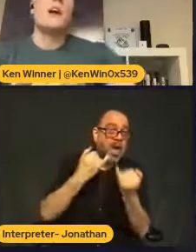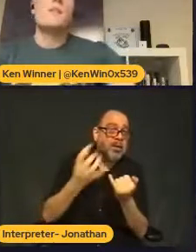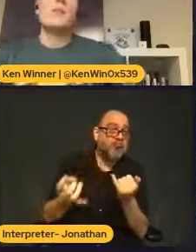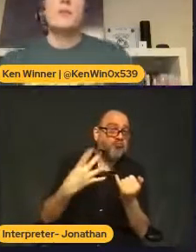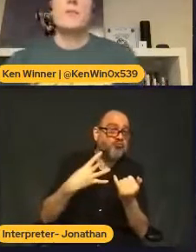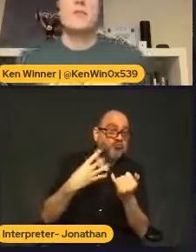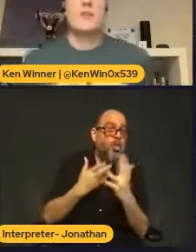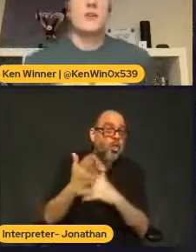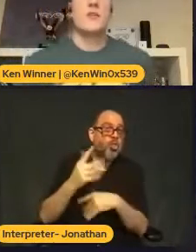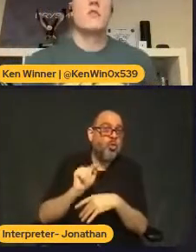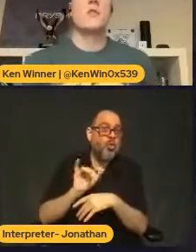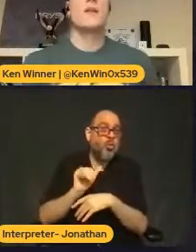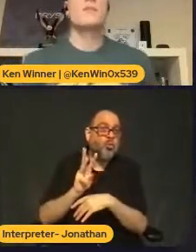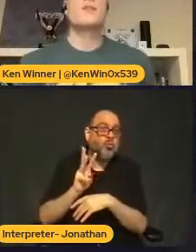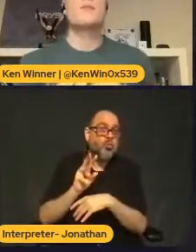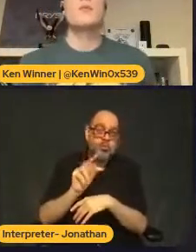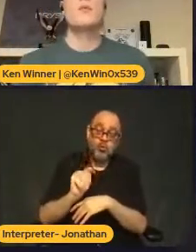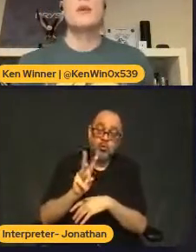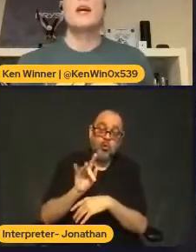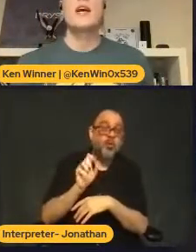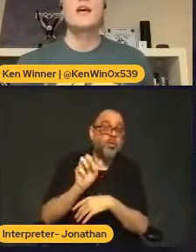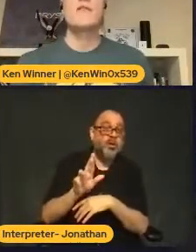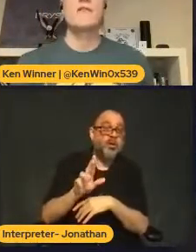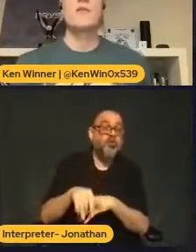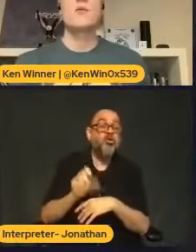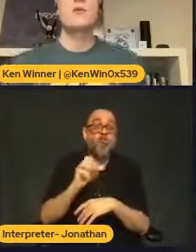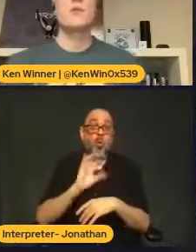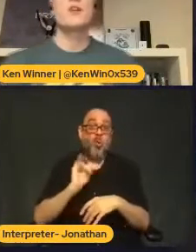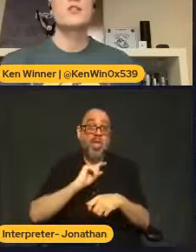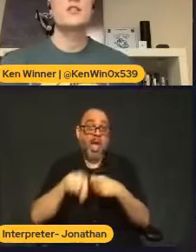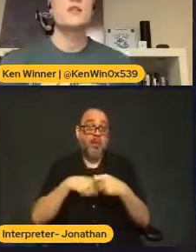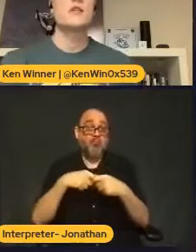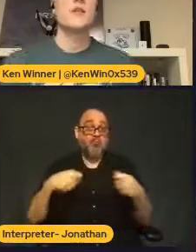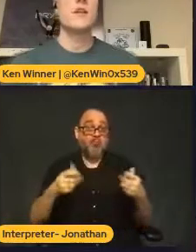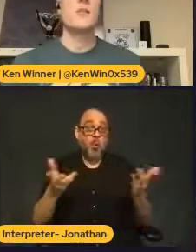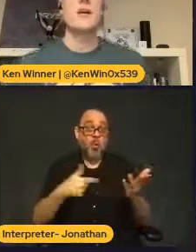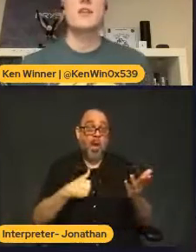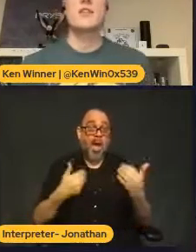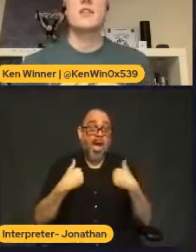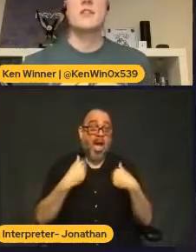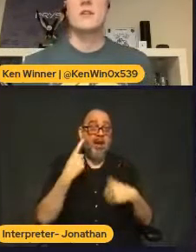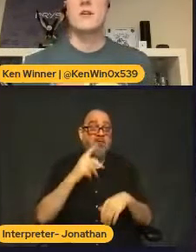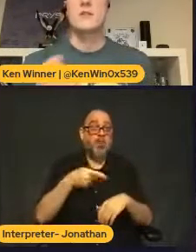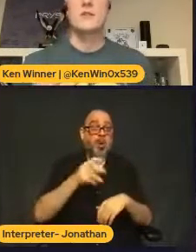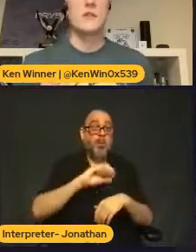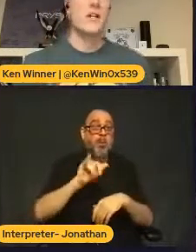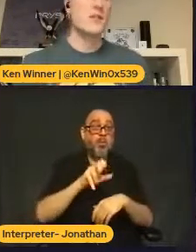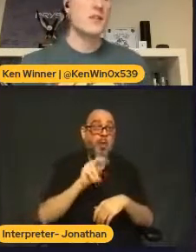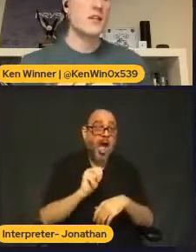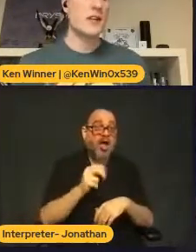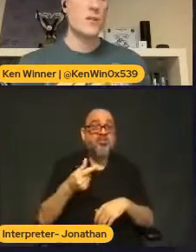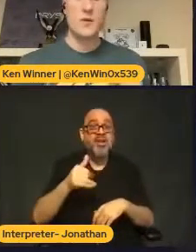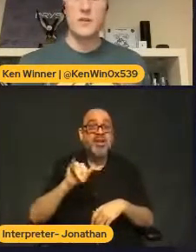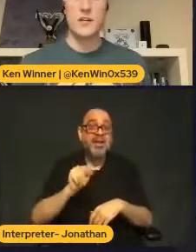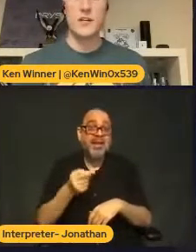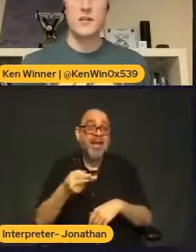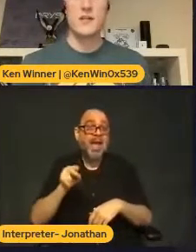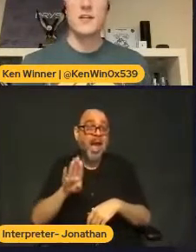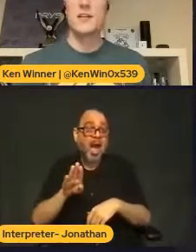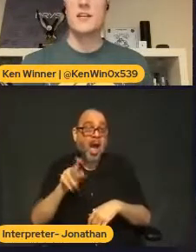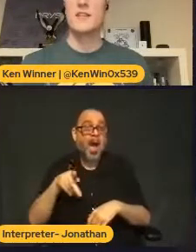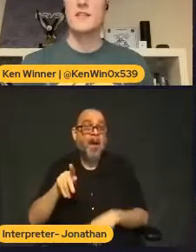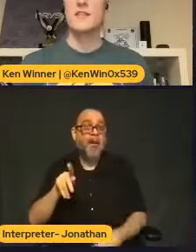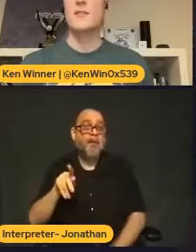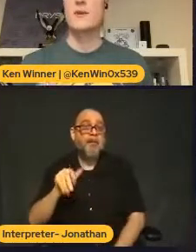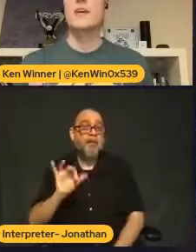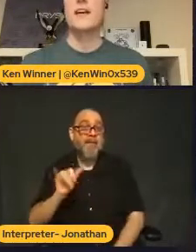But that pretty much wraps up what I have for the Progen GitHub packages. Also, I used to say Progen,